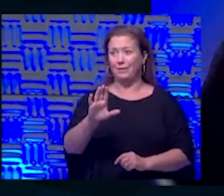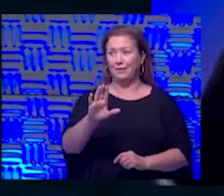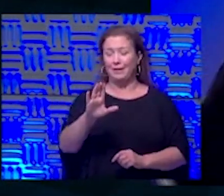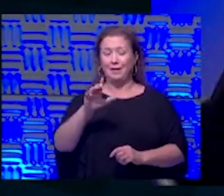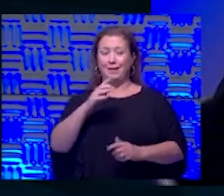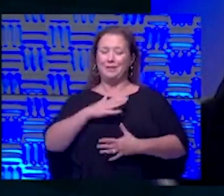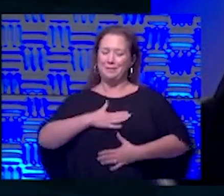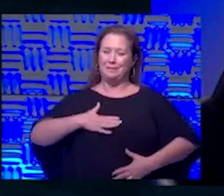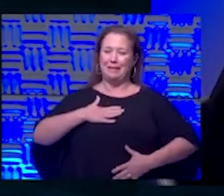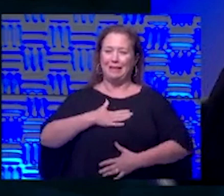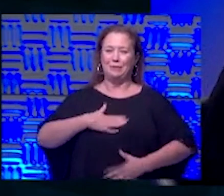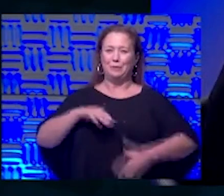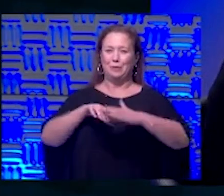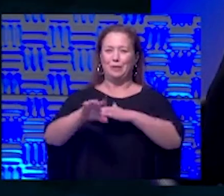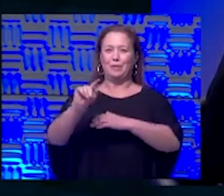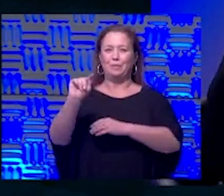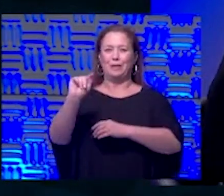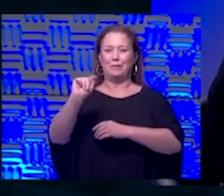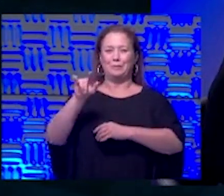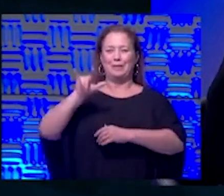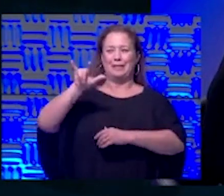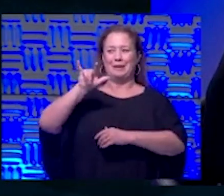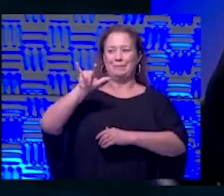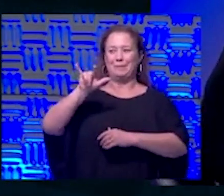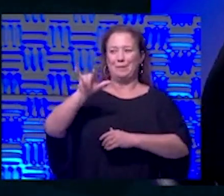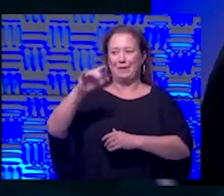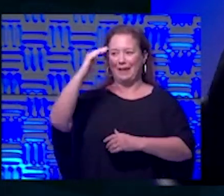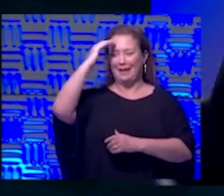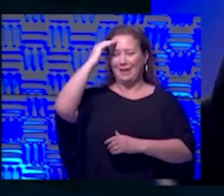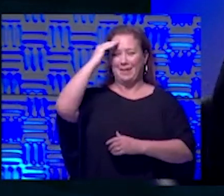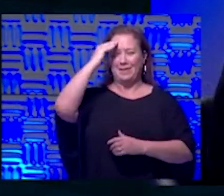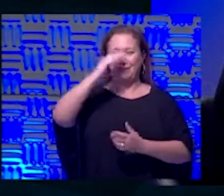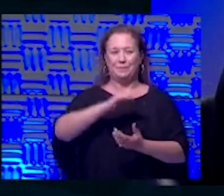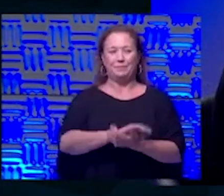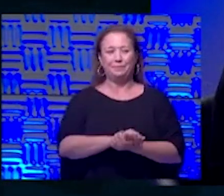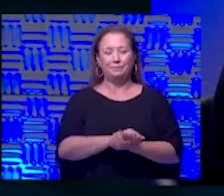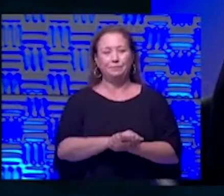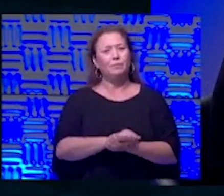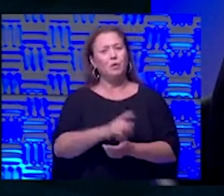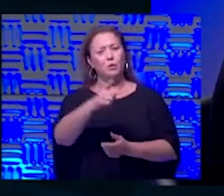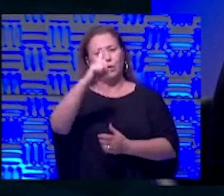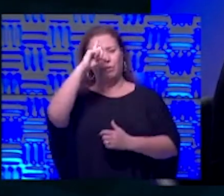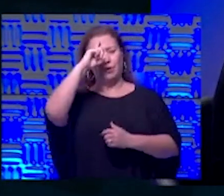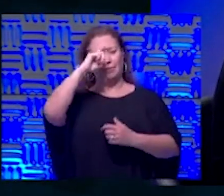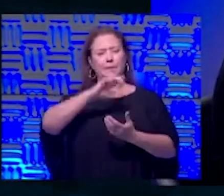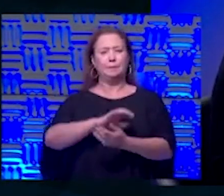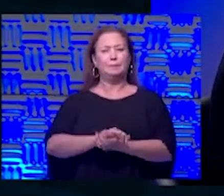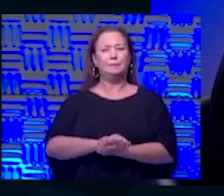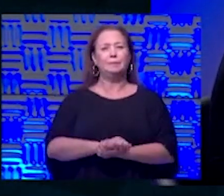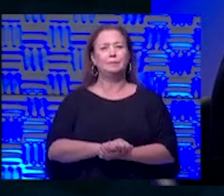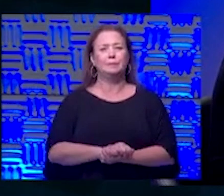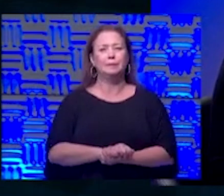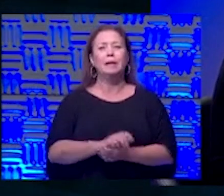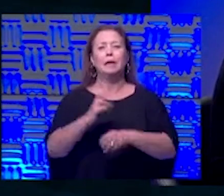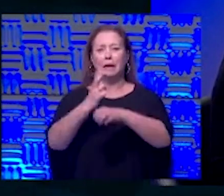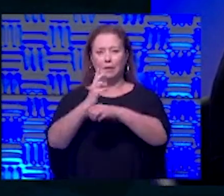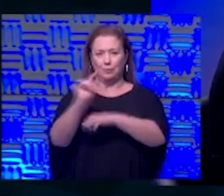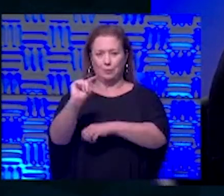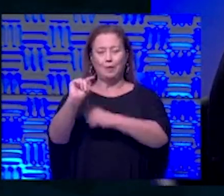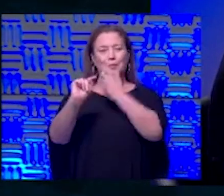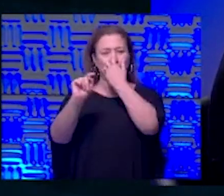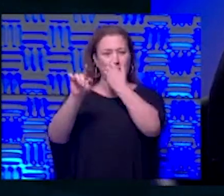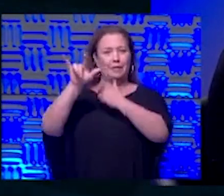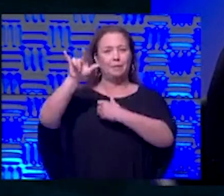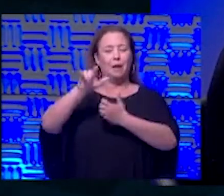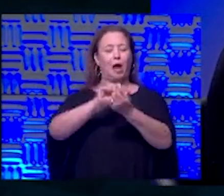had the pleasure of going to the restroom in the airport the other day. So, Right. Your thoughts on that? I did use the restroom.